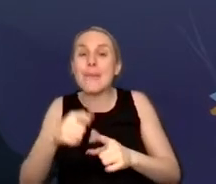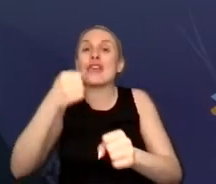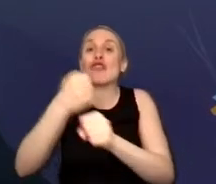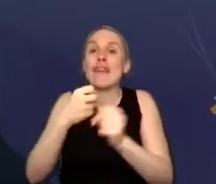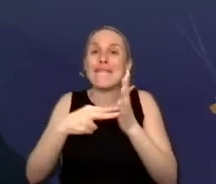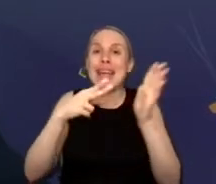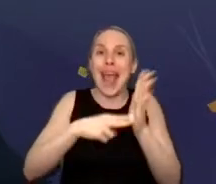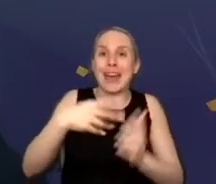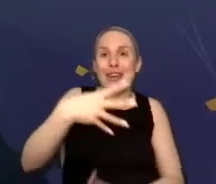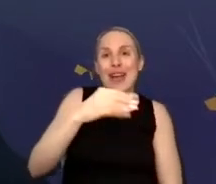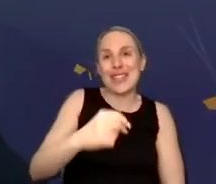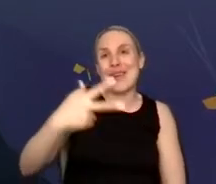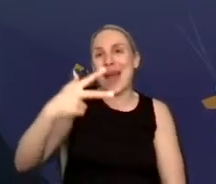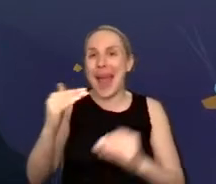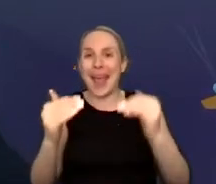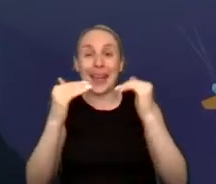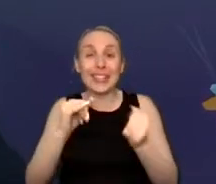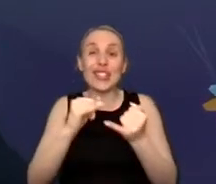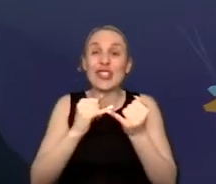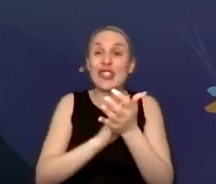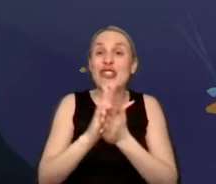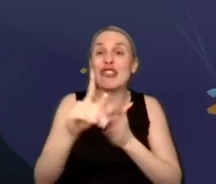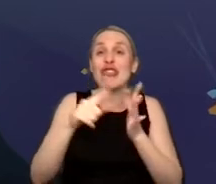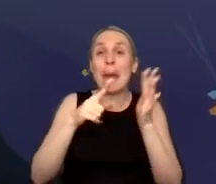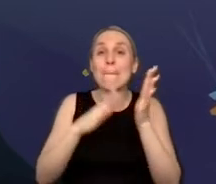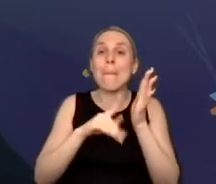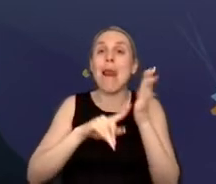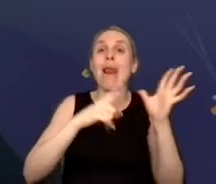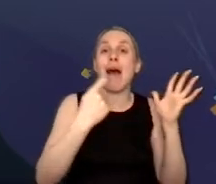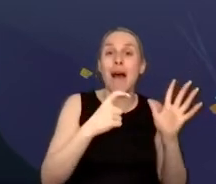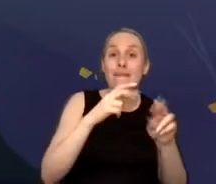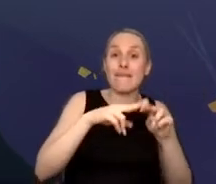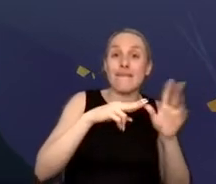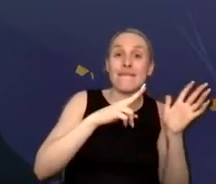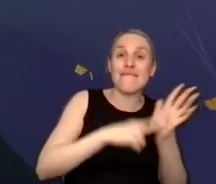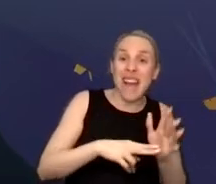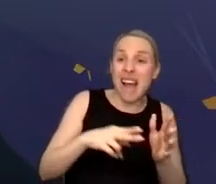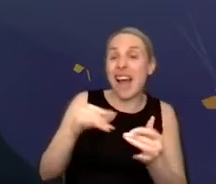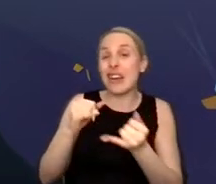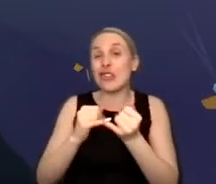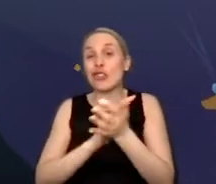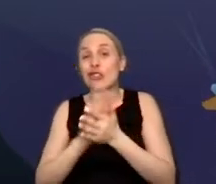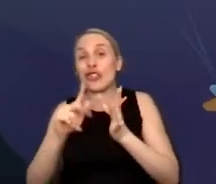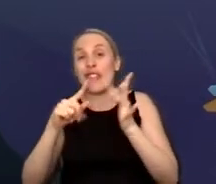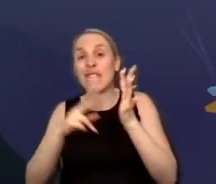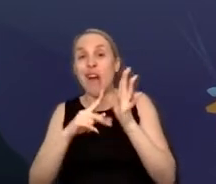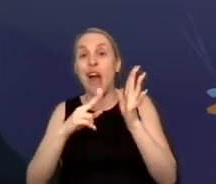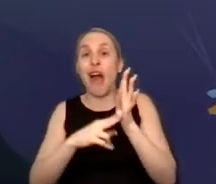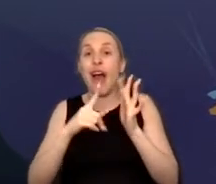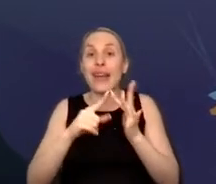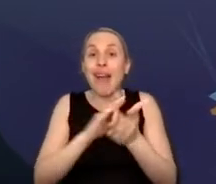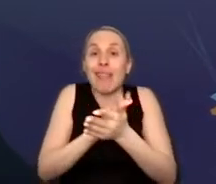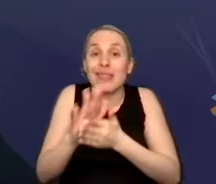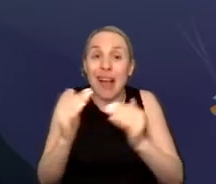GVN908, Shinla Pham, Greg Oke, Arthur Rowing Bear, Shivani Hassard, Maitia